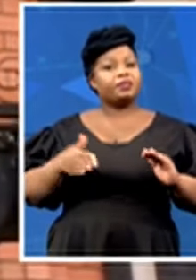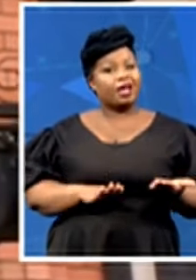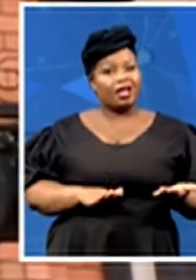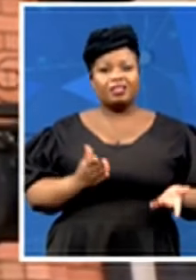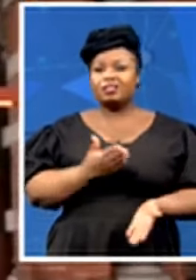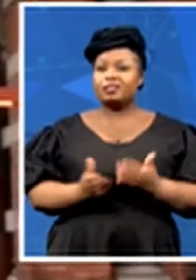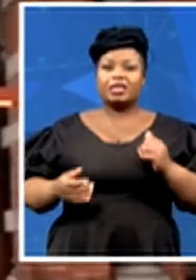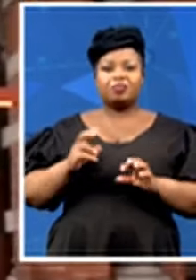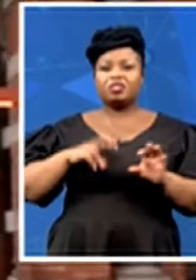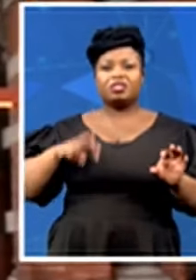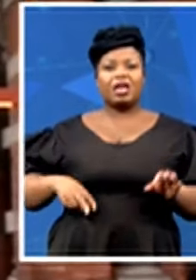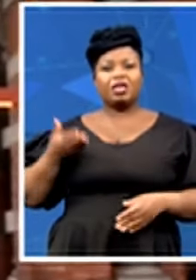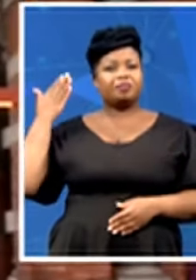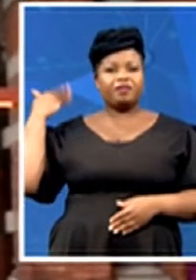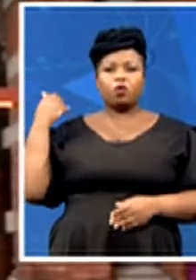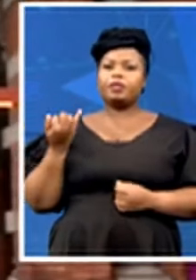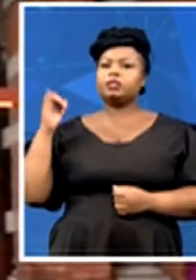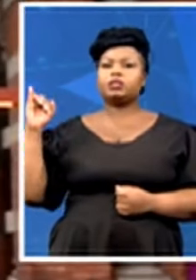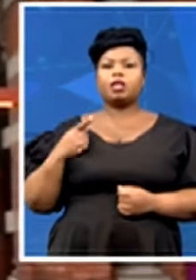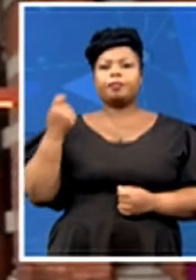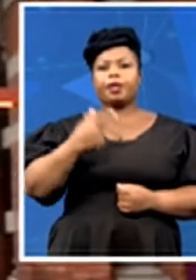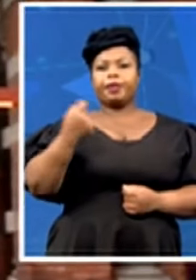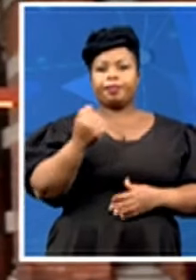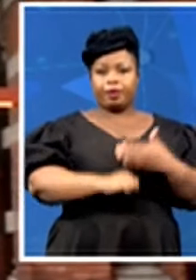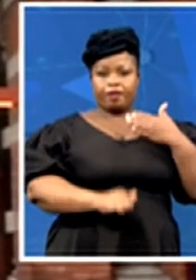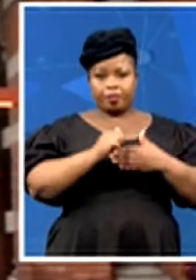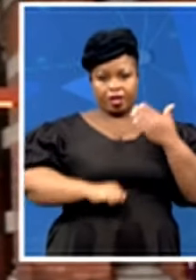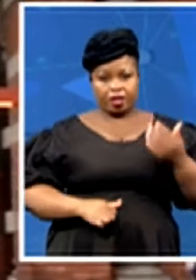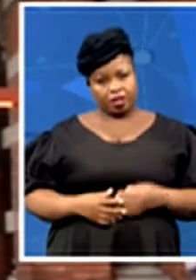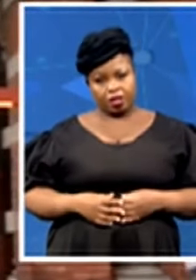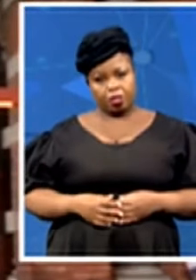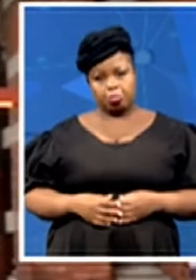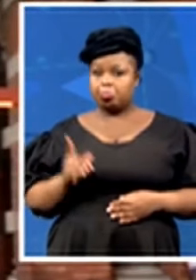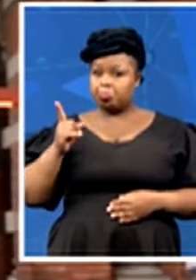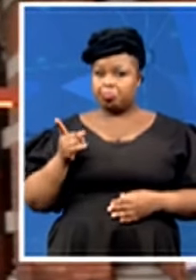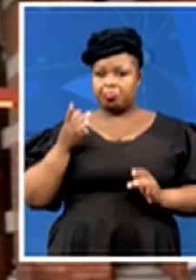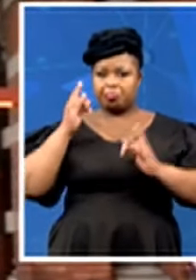the city's payroll. The city has since conducted a physical headcount